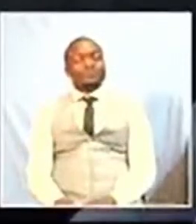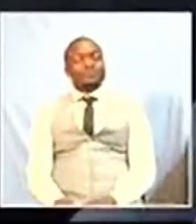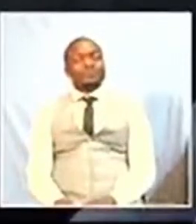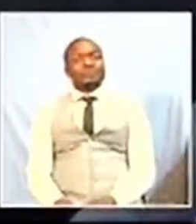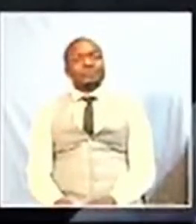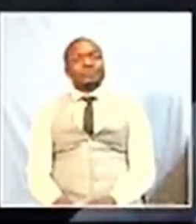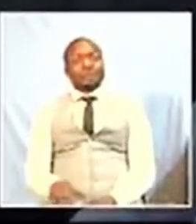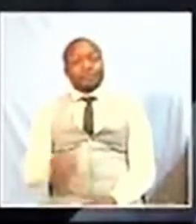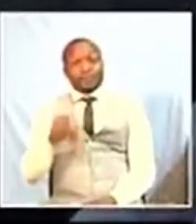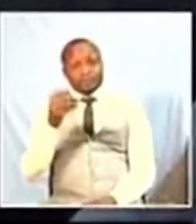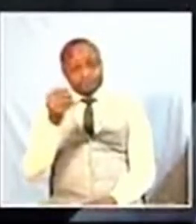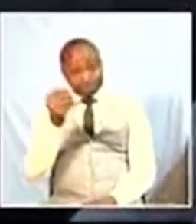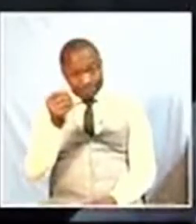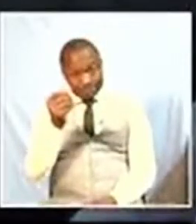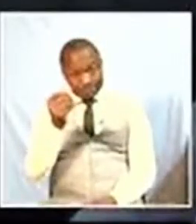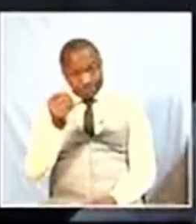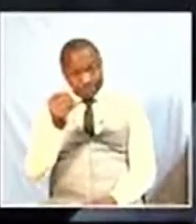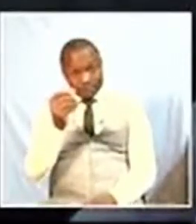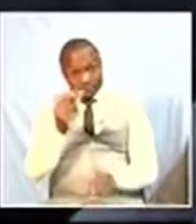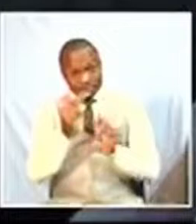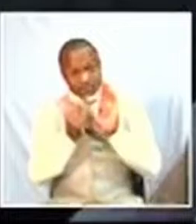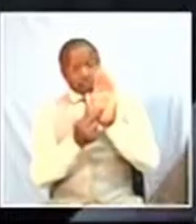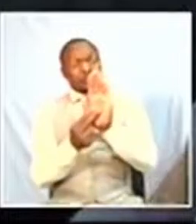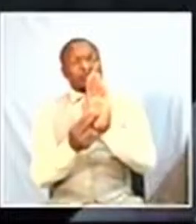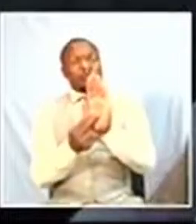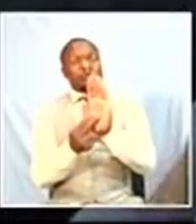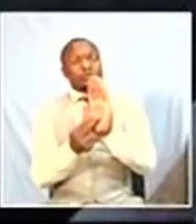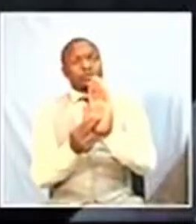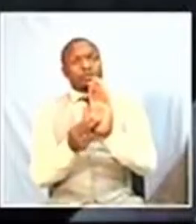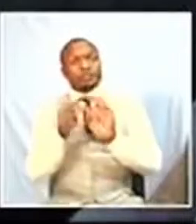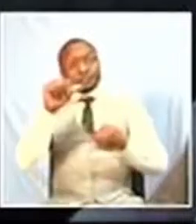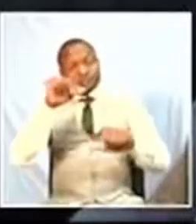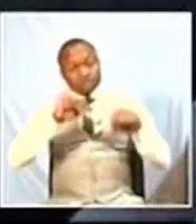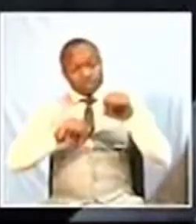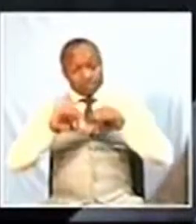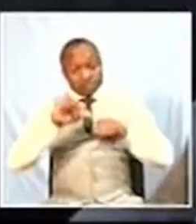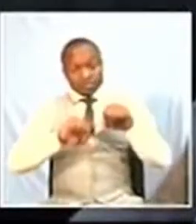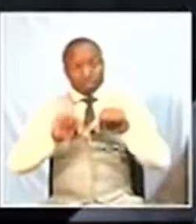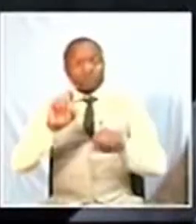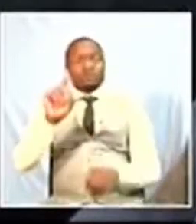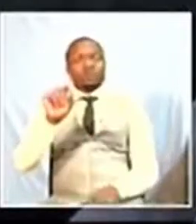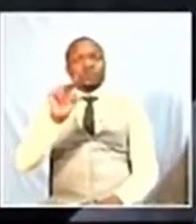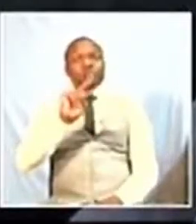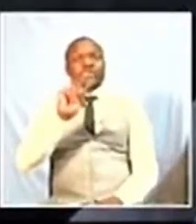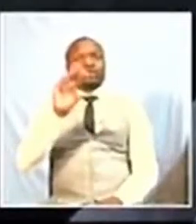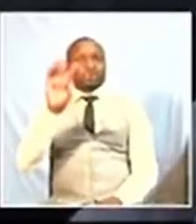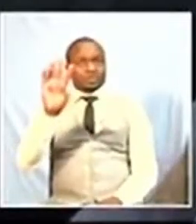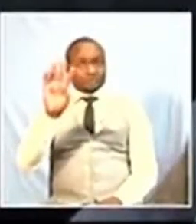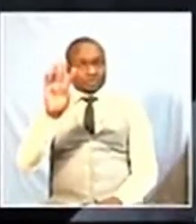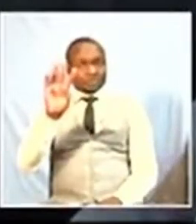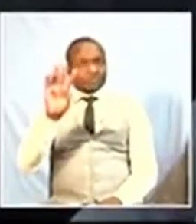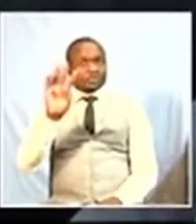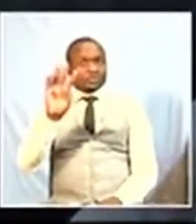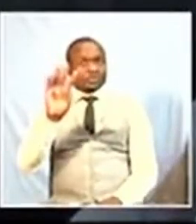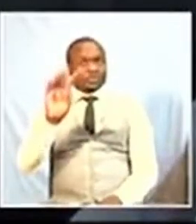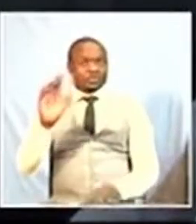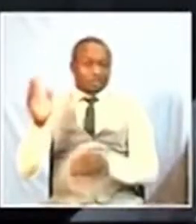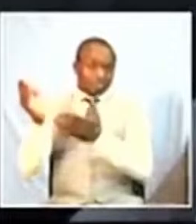are the funds that will appear in the audit for 2024 as